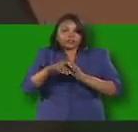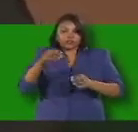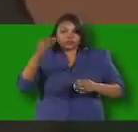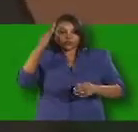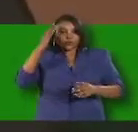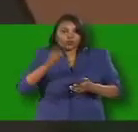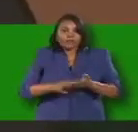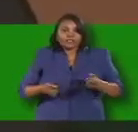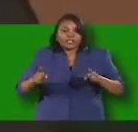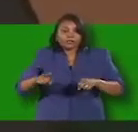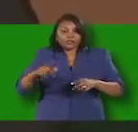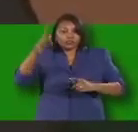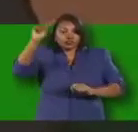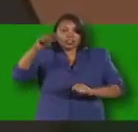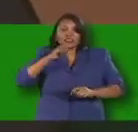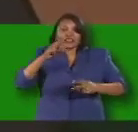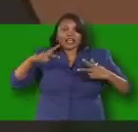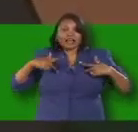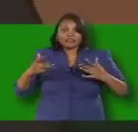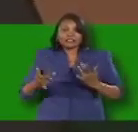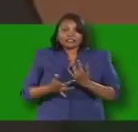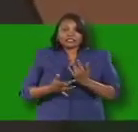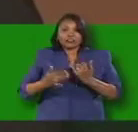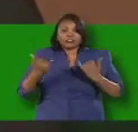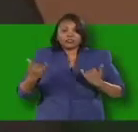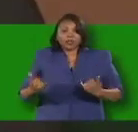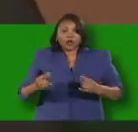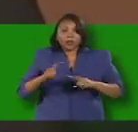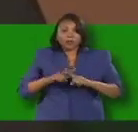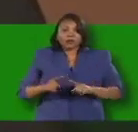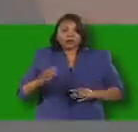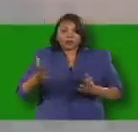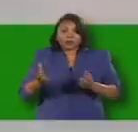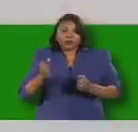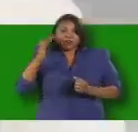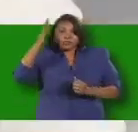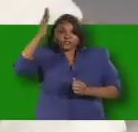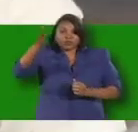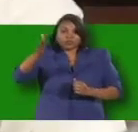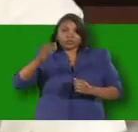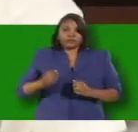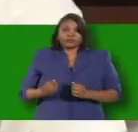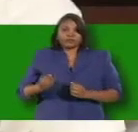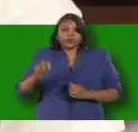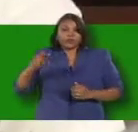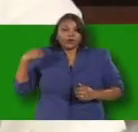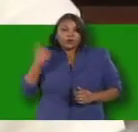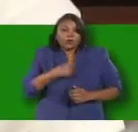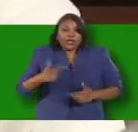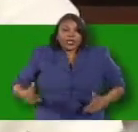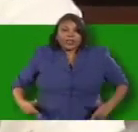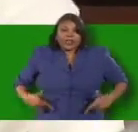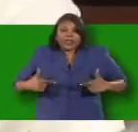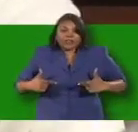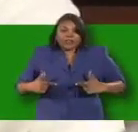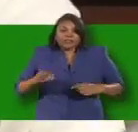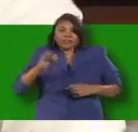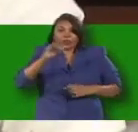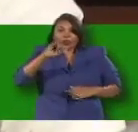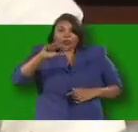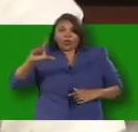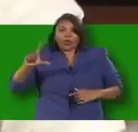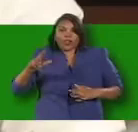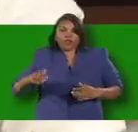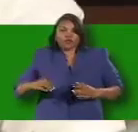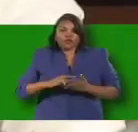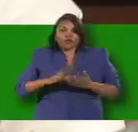Trinidad does not have that type of technology now, but it's something that we can look to in the future. We live in a hydrocarbon-rich economy.